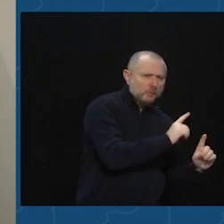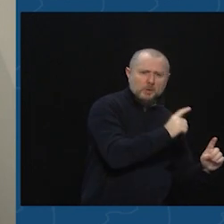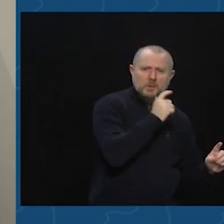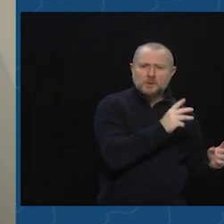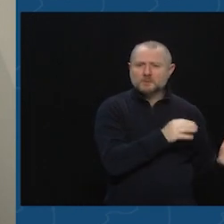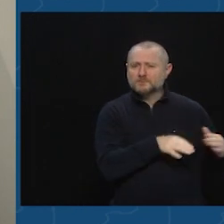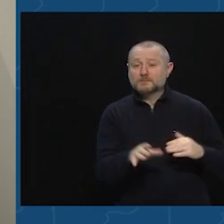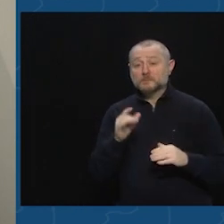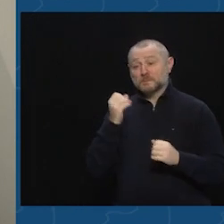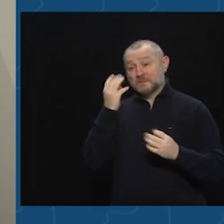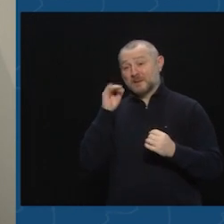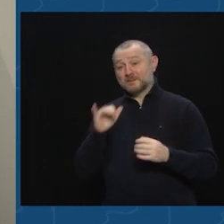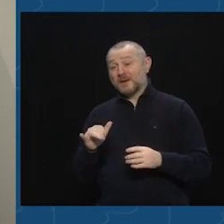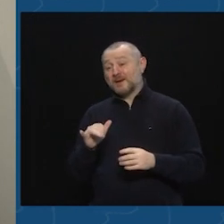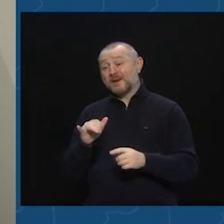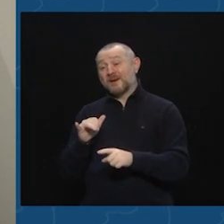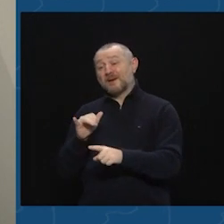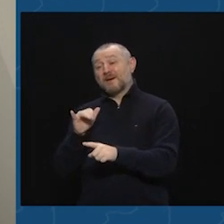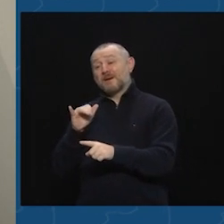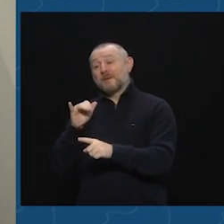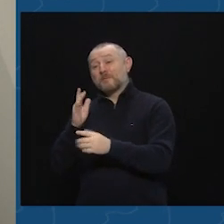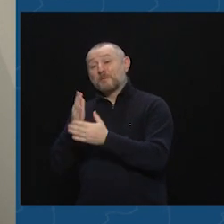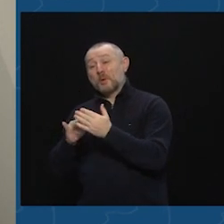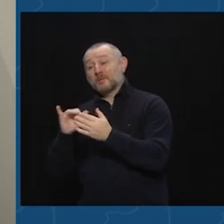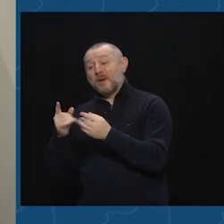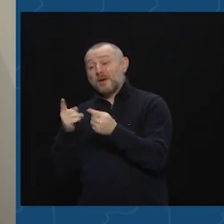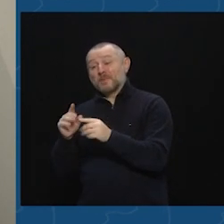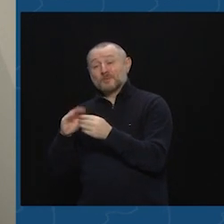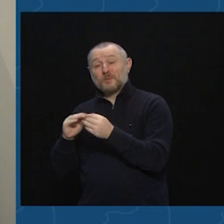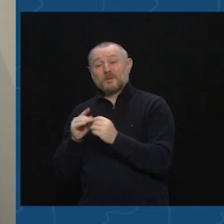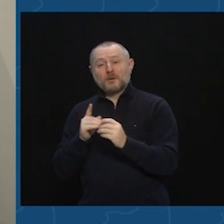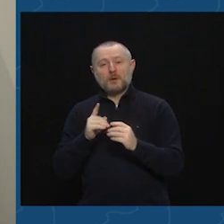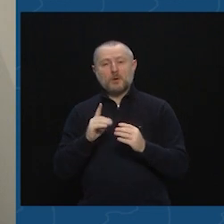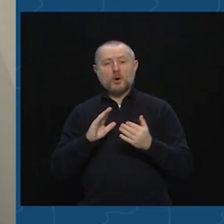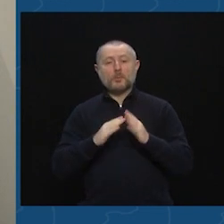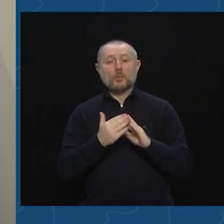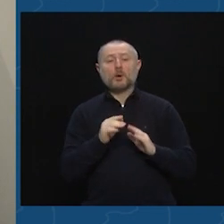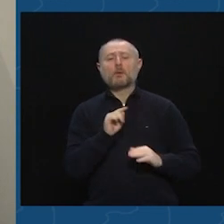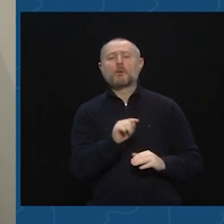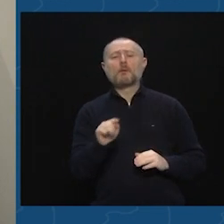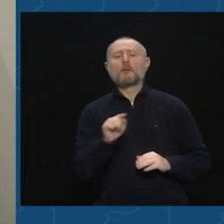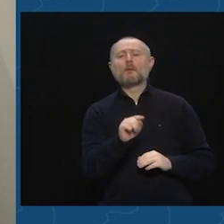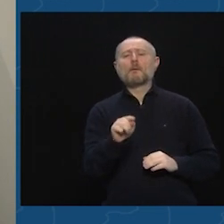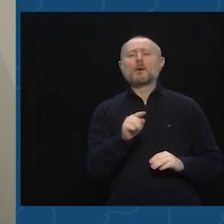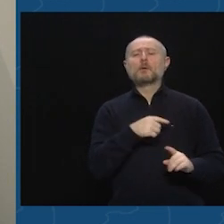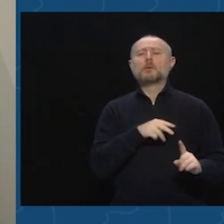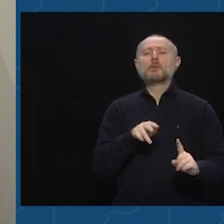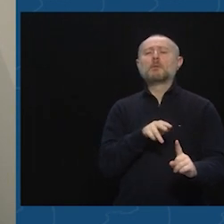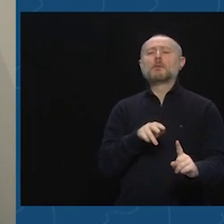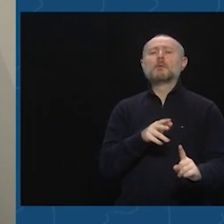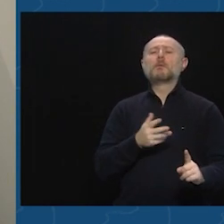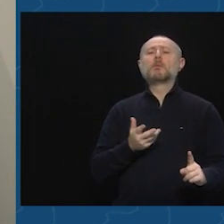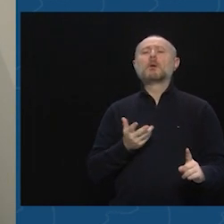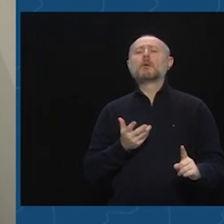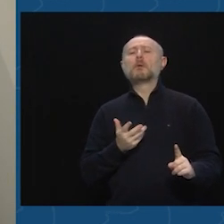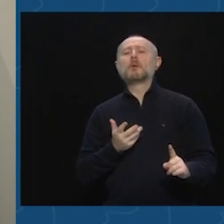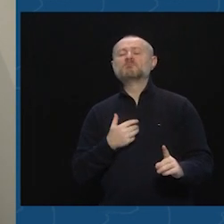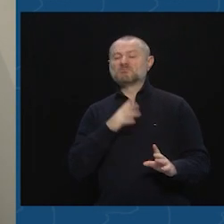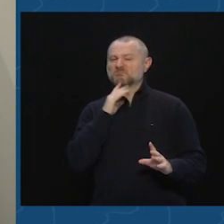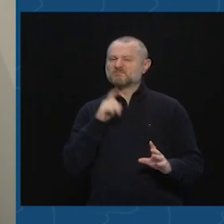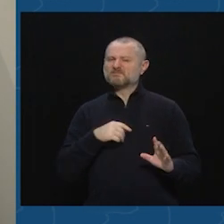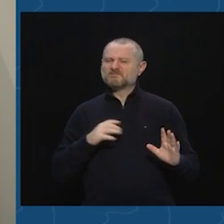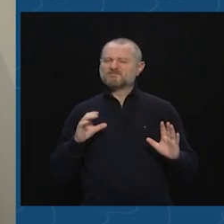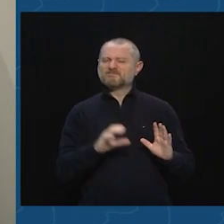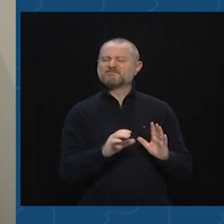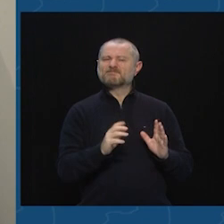communities? And I've tripled the amount of money going into gun violence disruption programs and giving people opportunities to find a